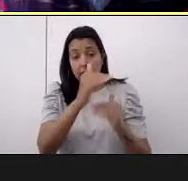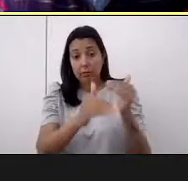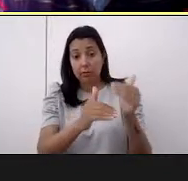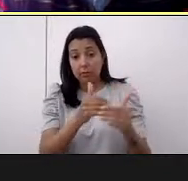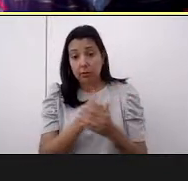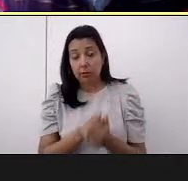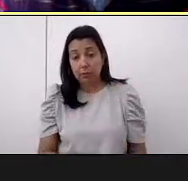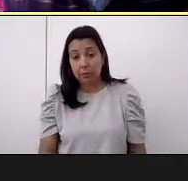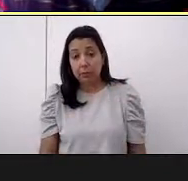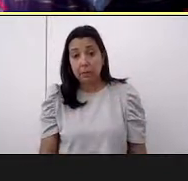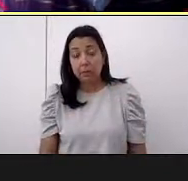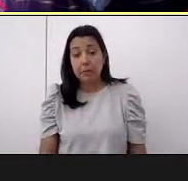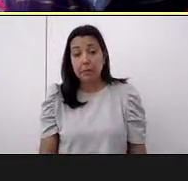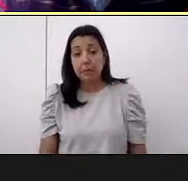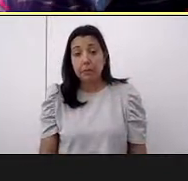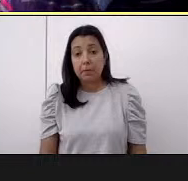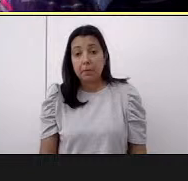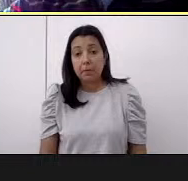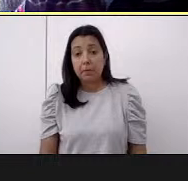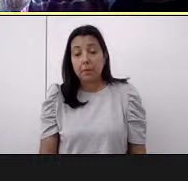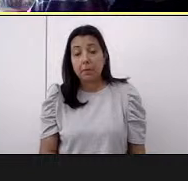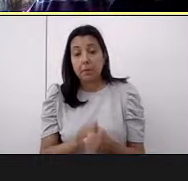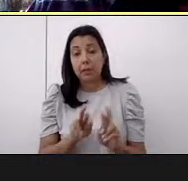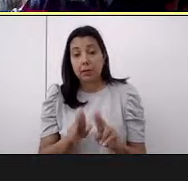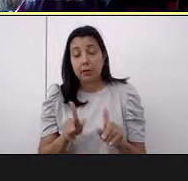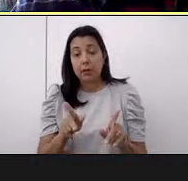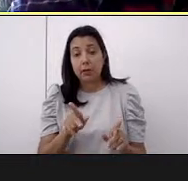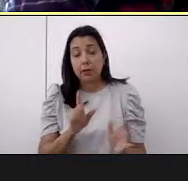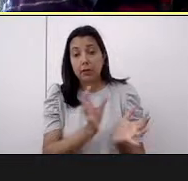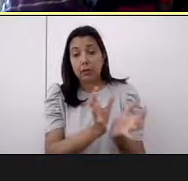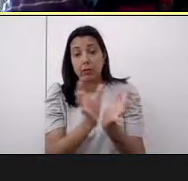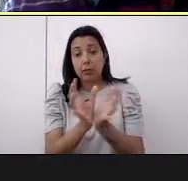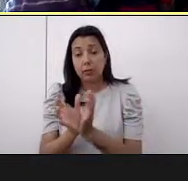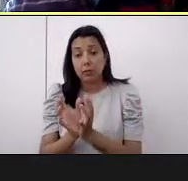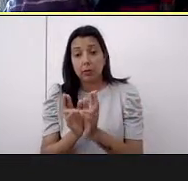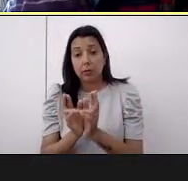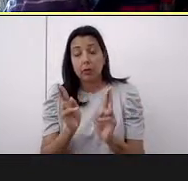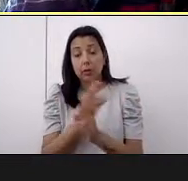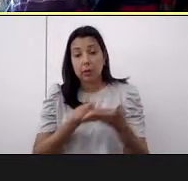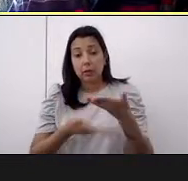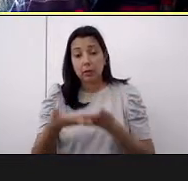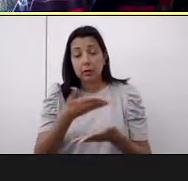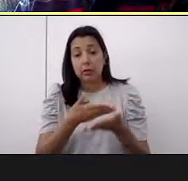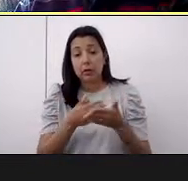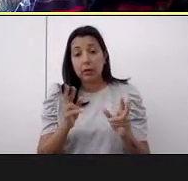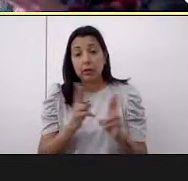courts, the growing role of constitutional courts in defining policies,